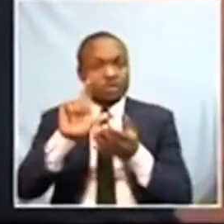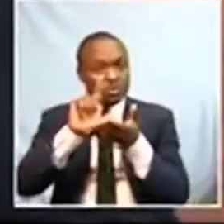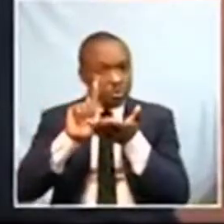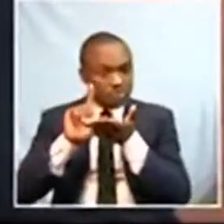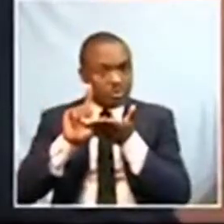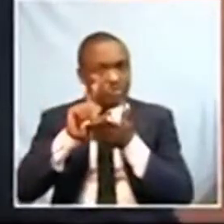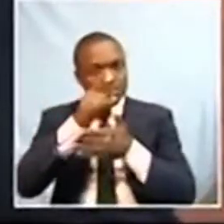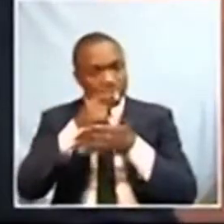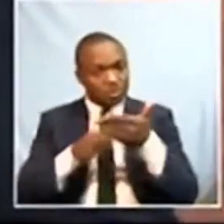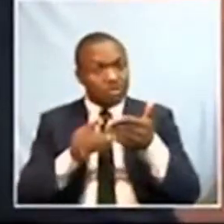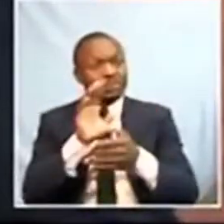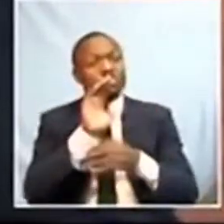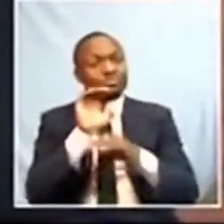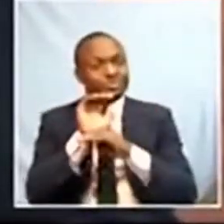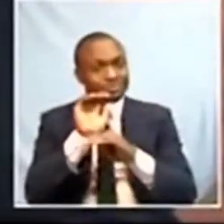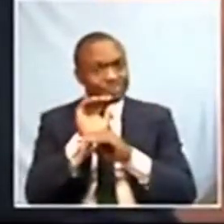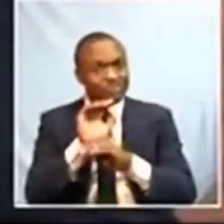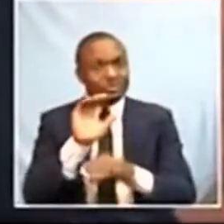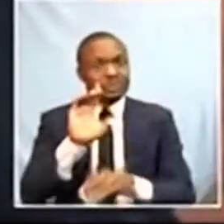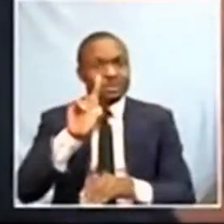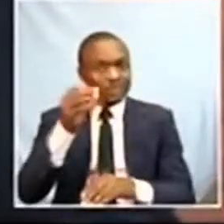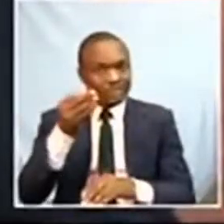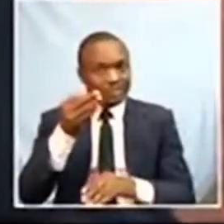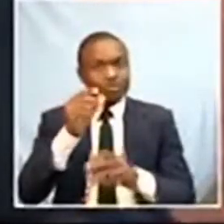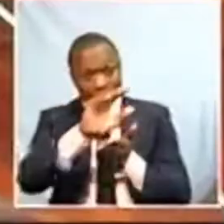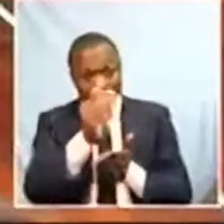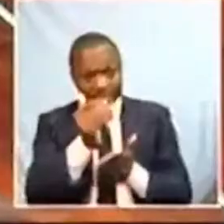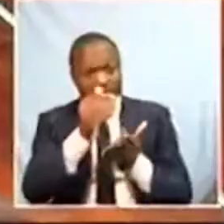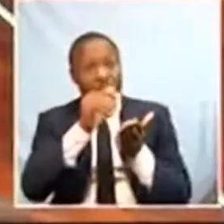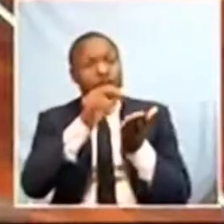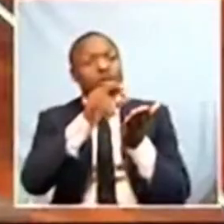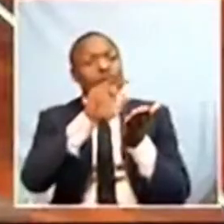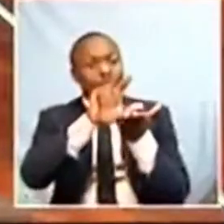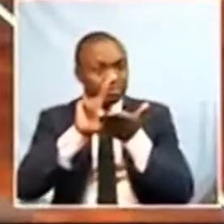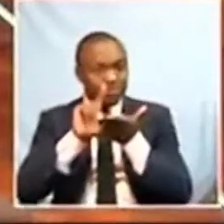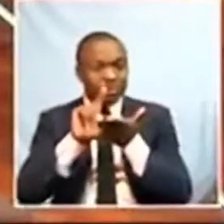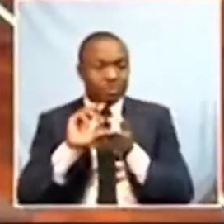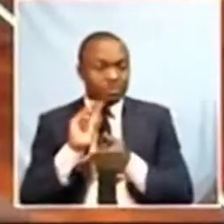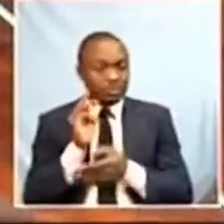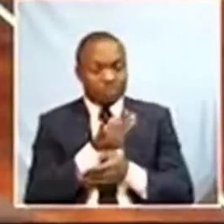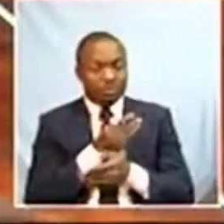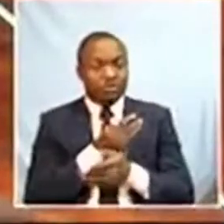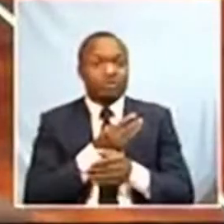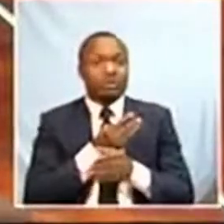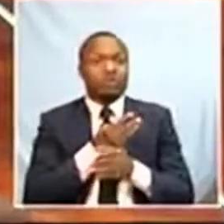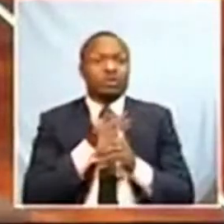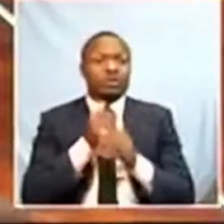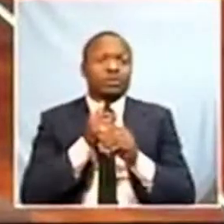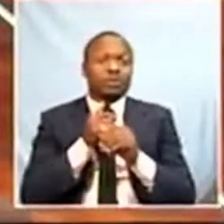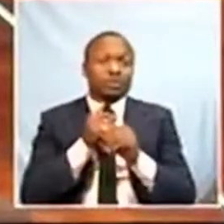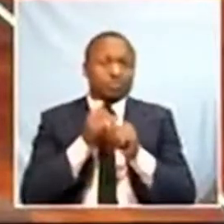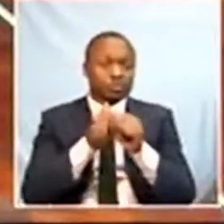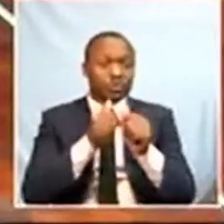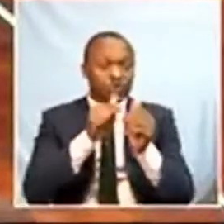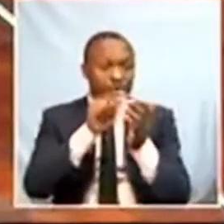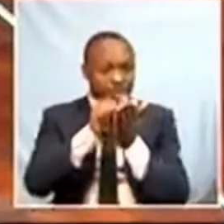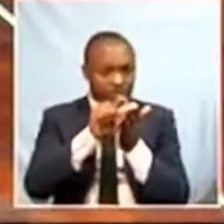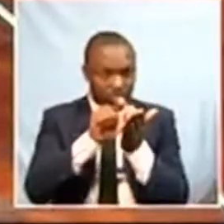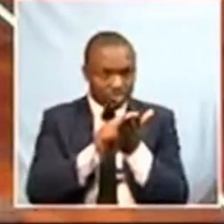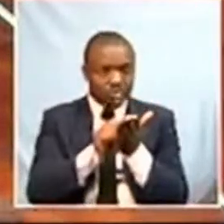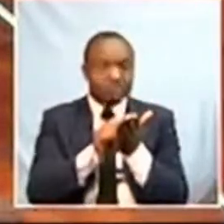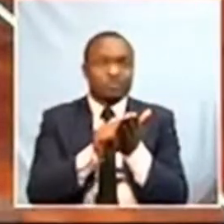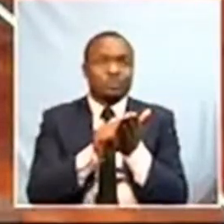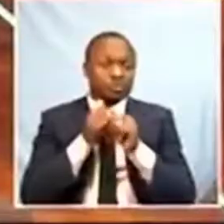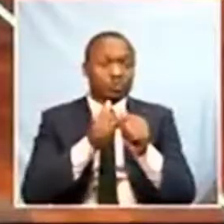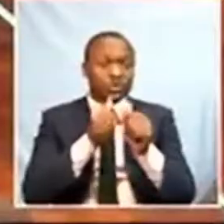loans, CDF? Then we actually take the legal action that is required. And for